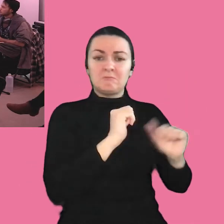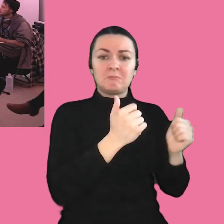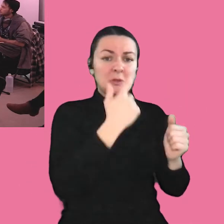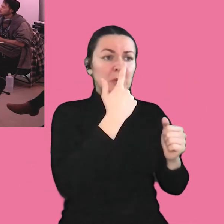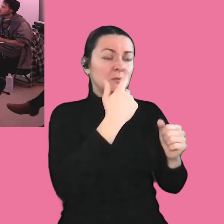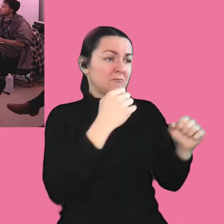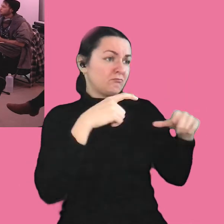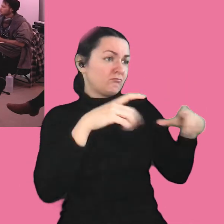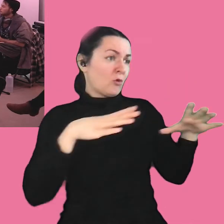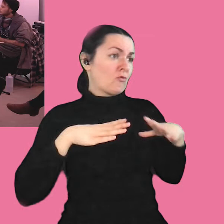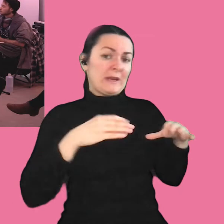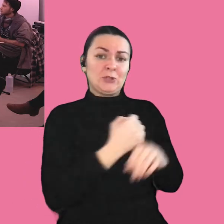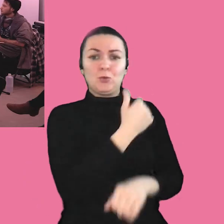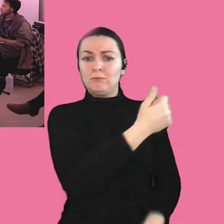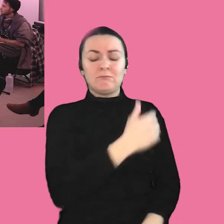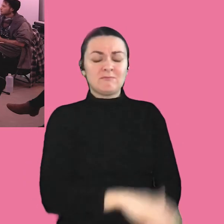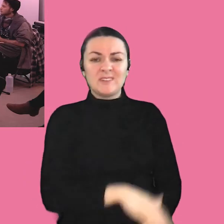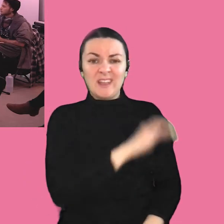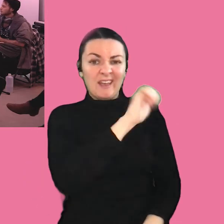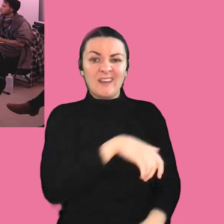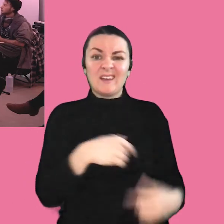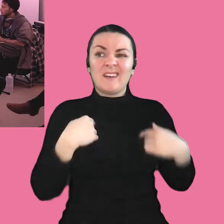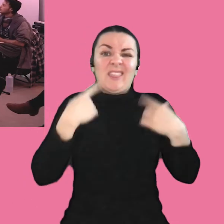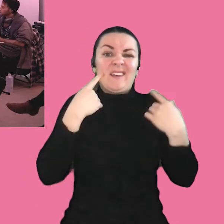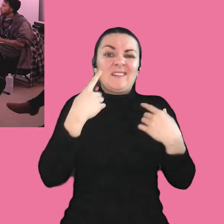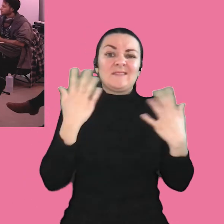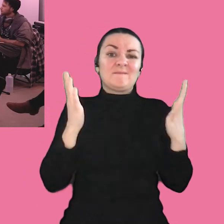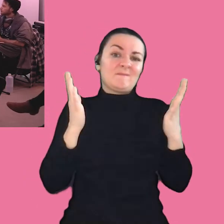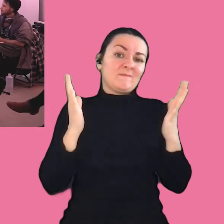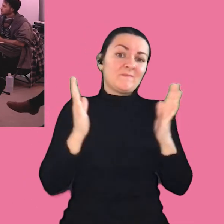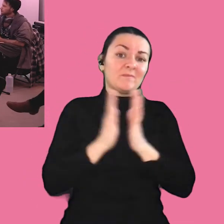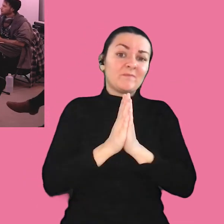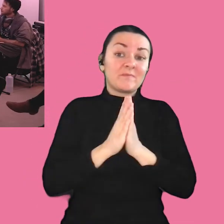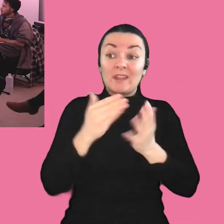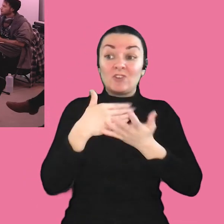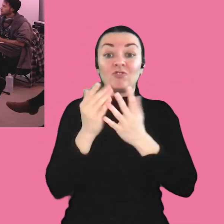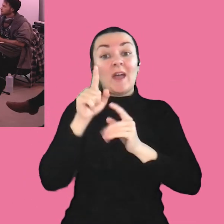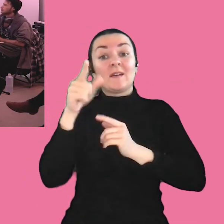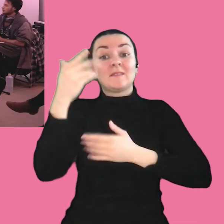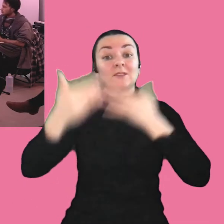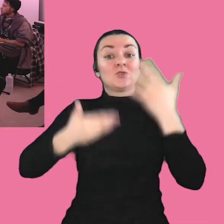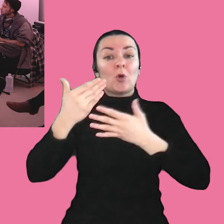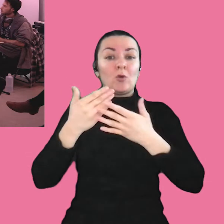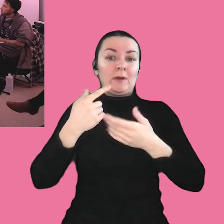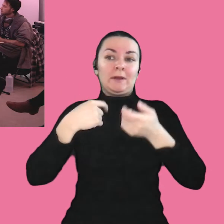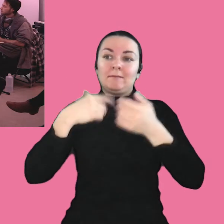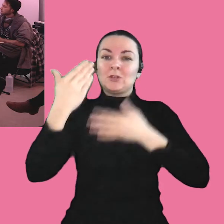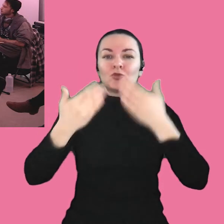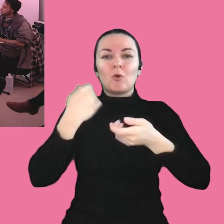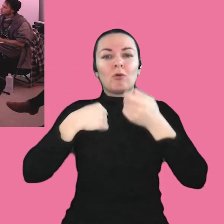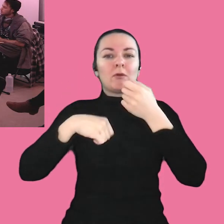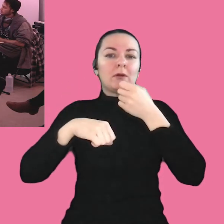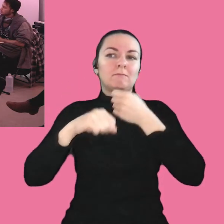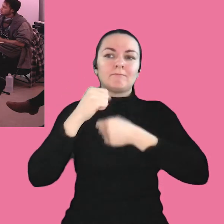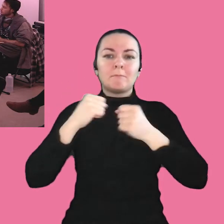some of my role as an artist is to hold the mirror up and say, actually, you've got it. There's